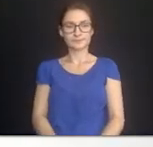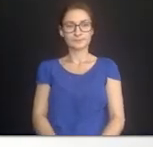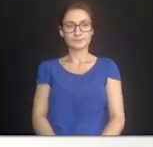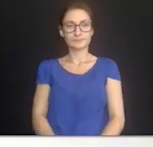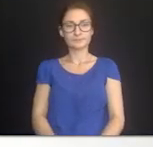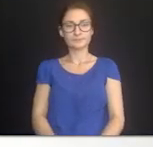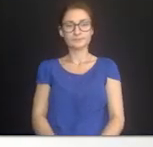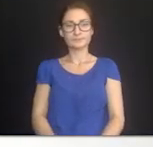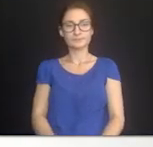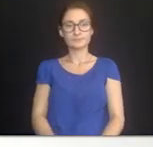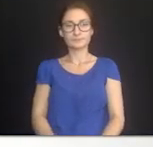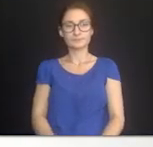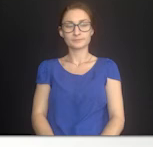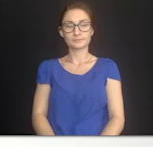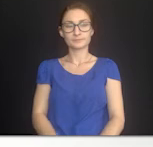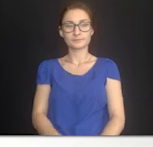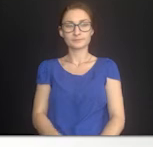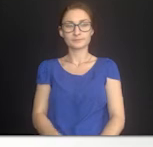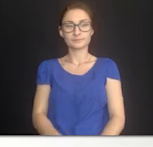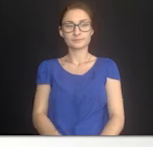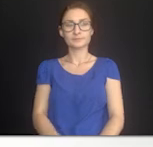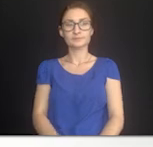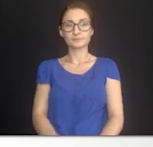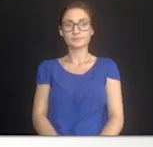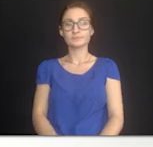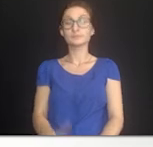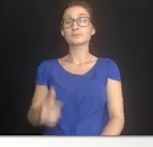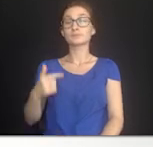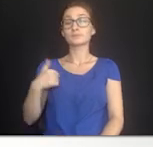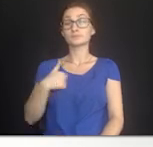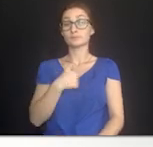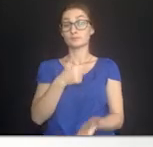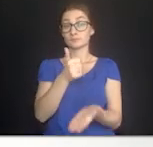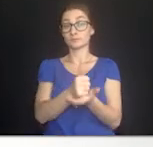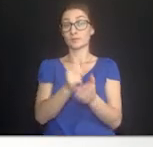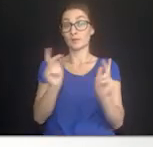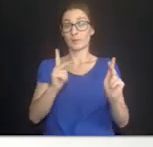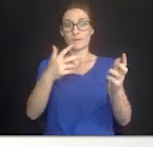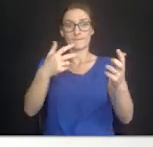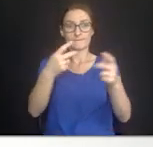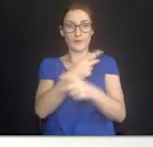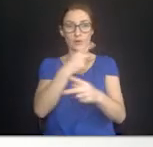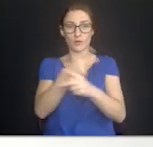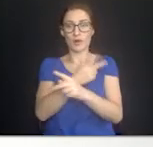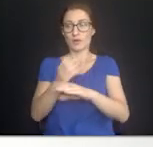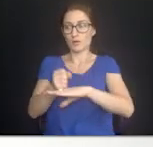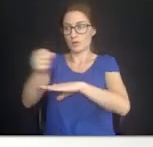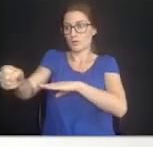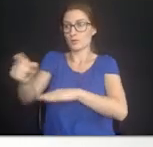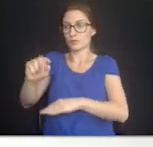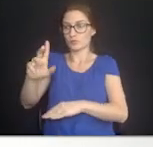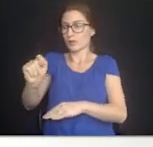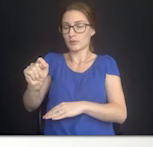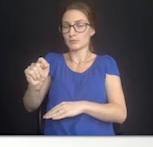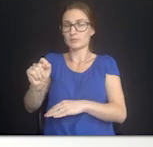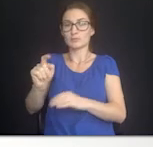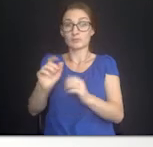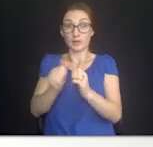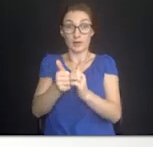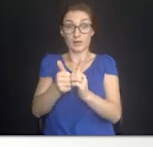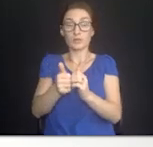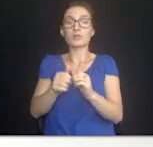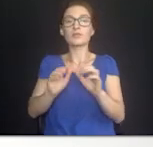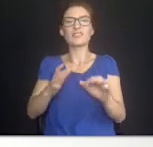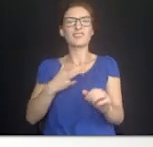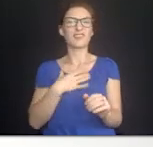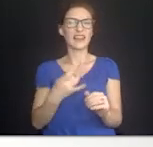And the way that we help people figure out what you need in a trust, and I do like to consider